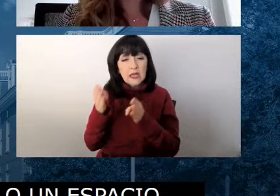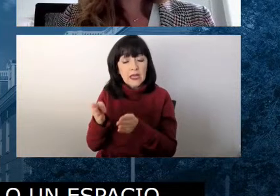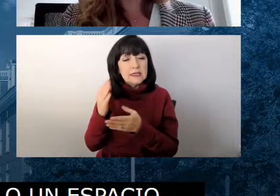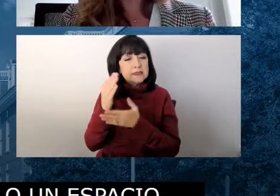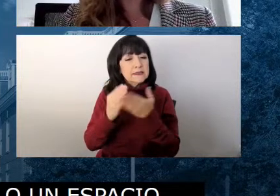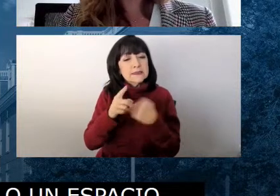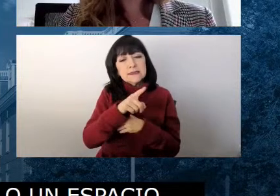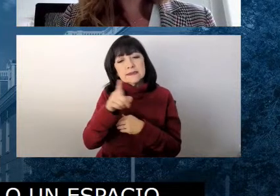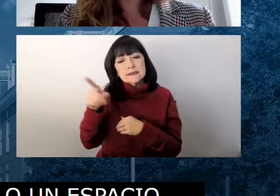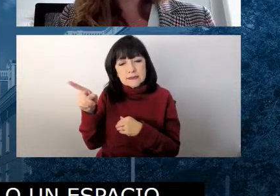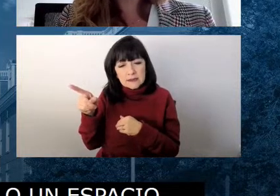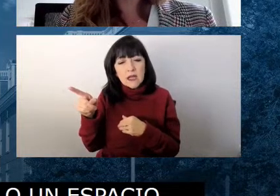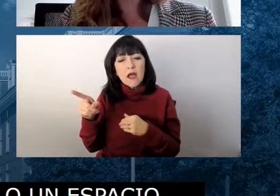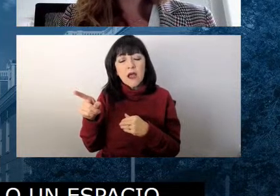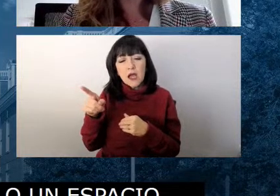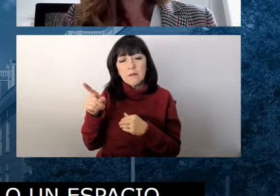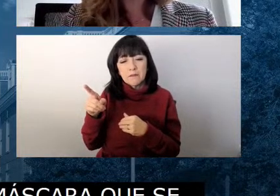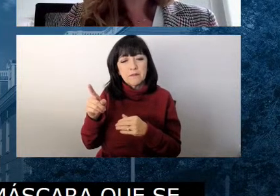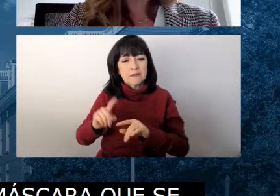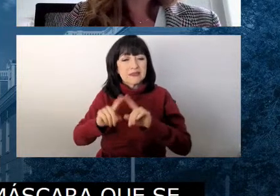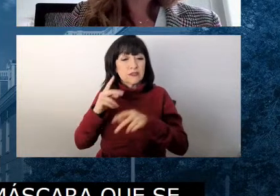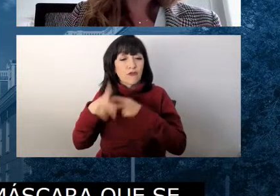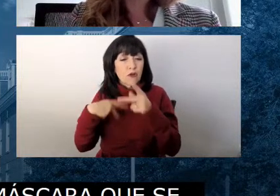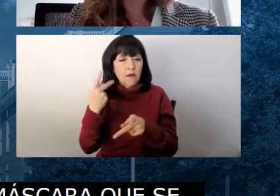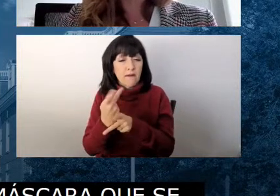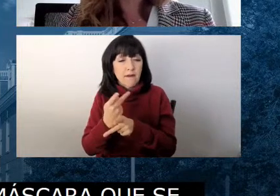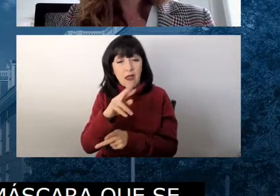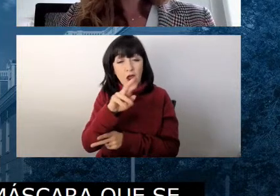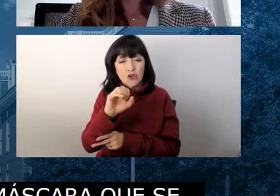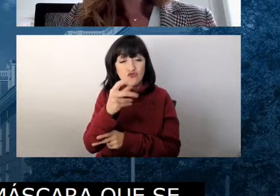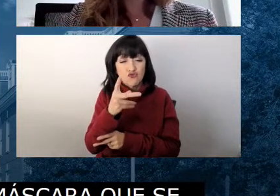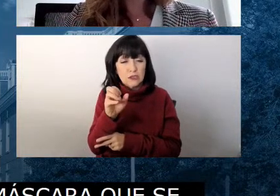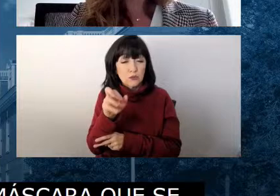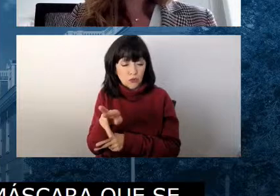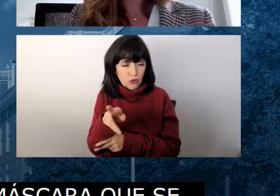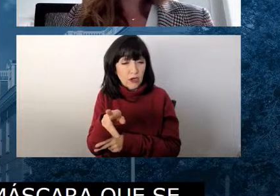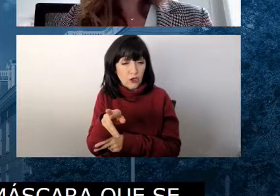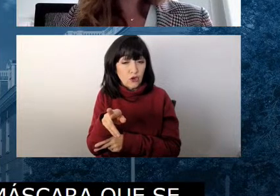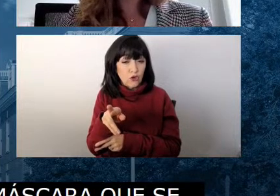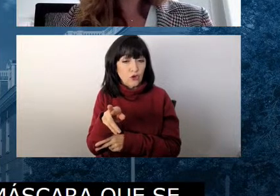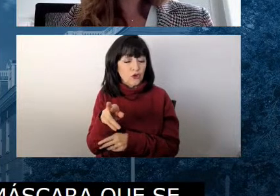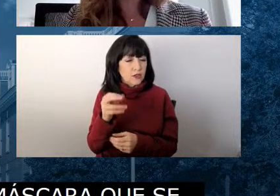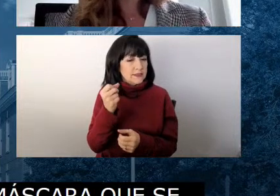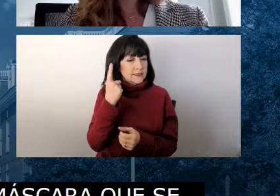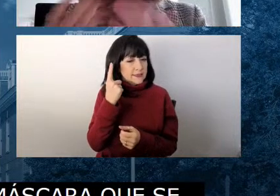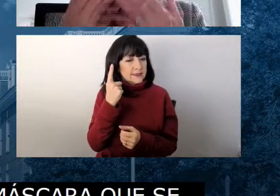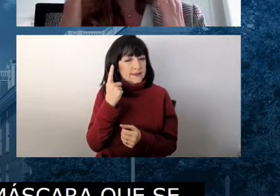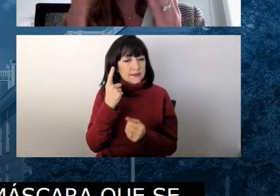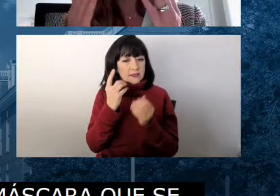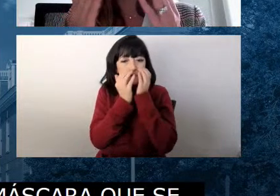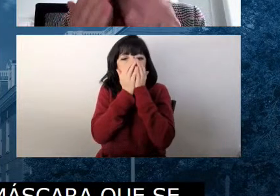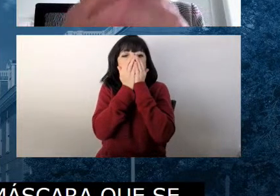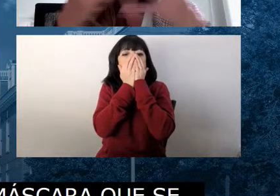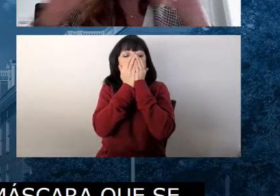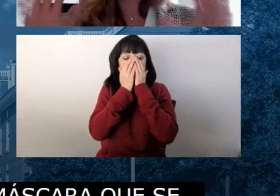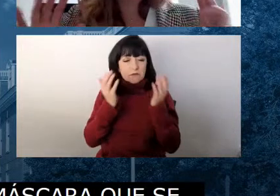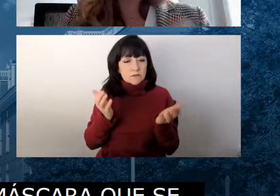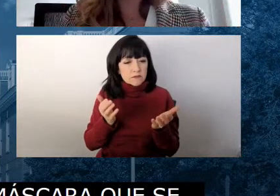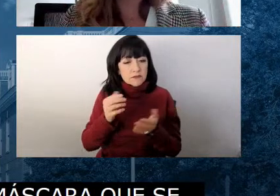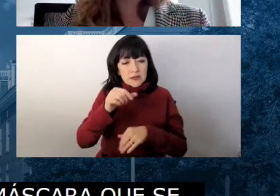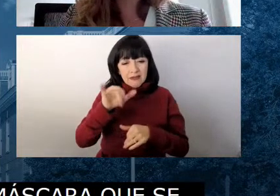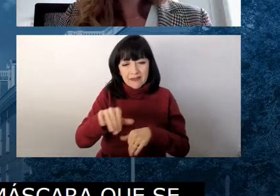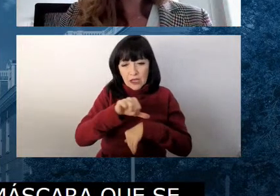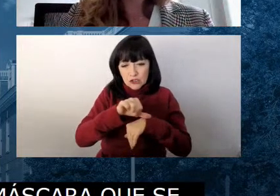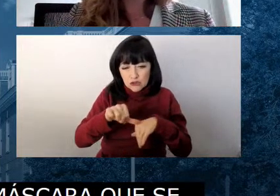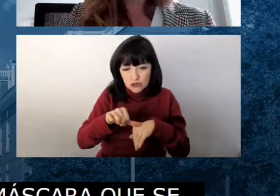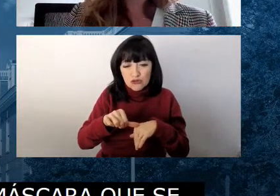respirators are harder to tolerate or wear consistently than others. And so well-fitting mask, or surgical mask with a cloth